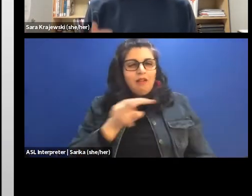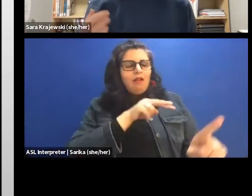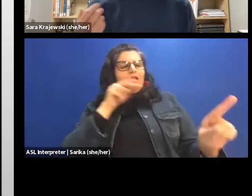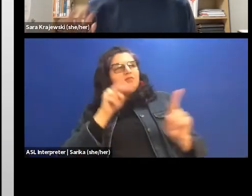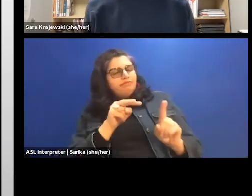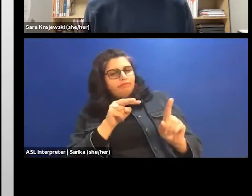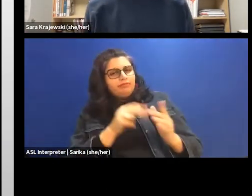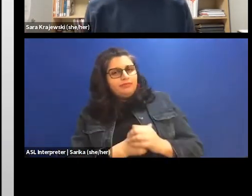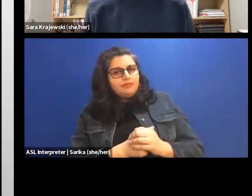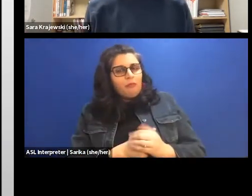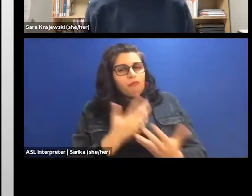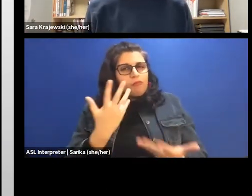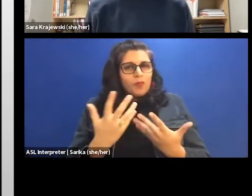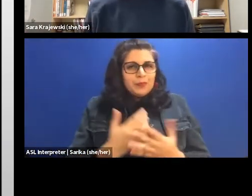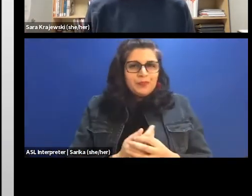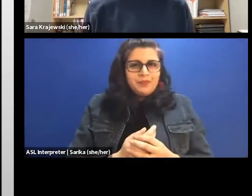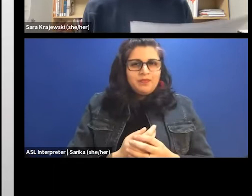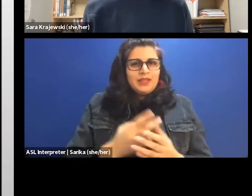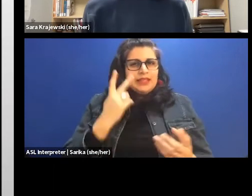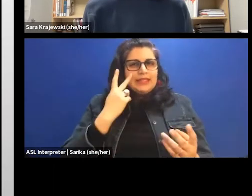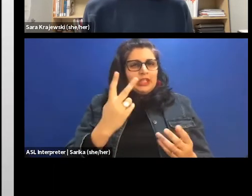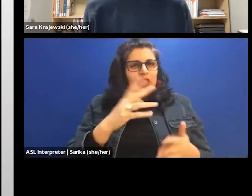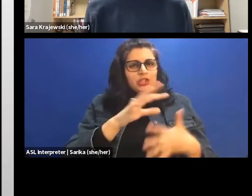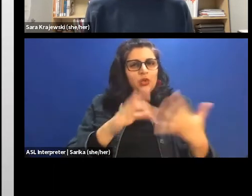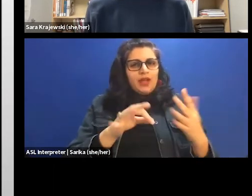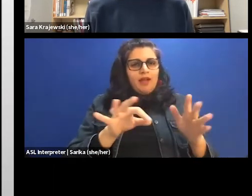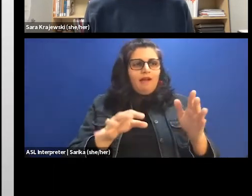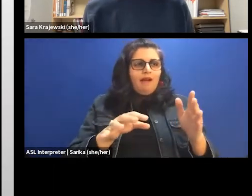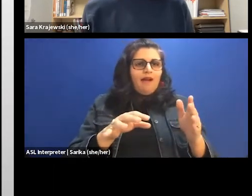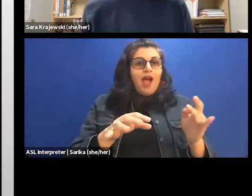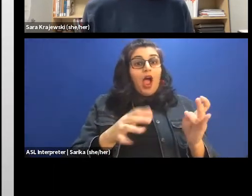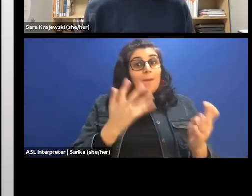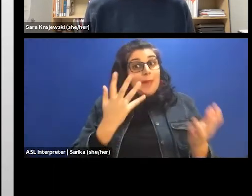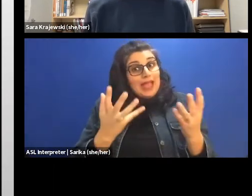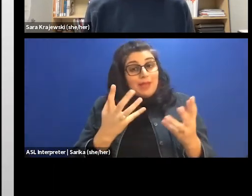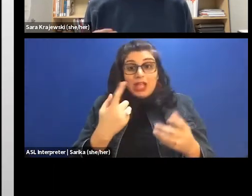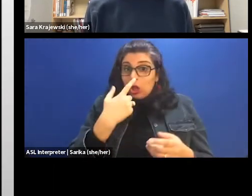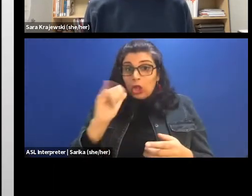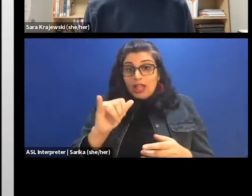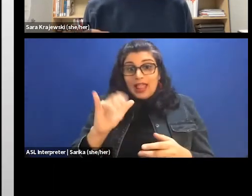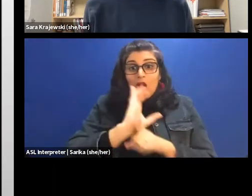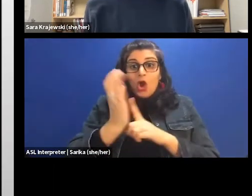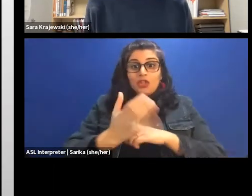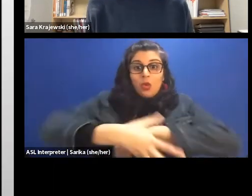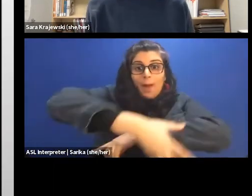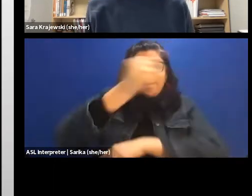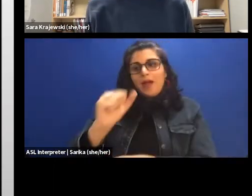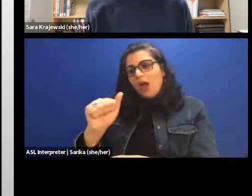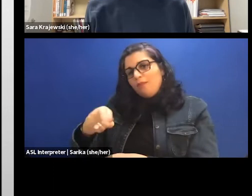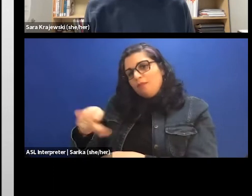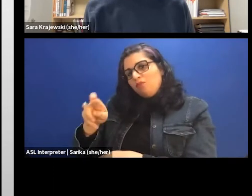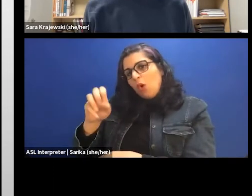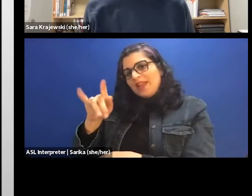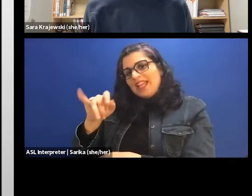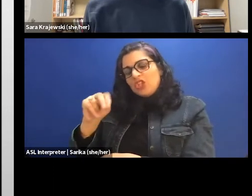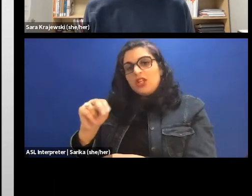today, we might see her choices verging on cultural appropriation, yet at her time,